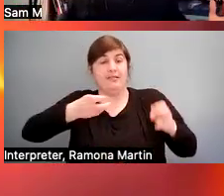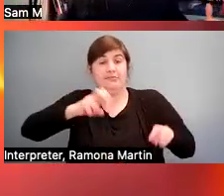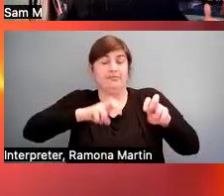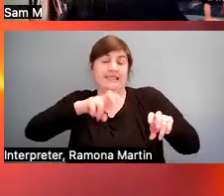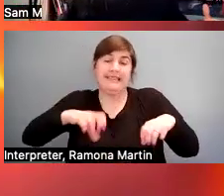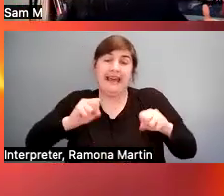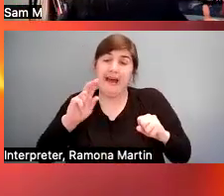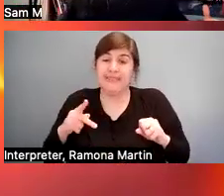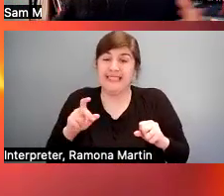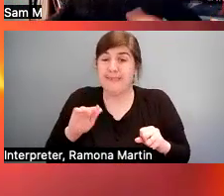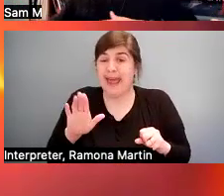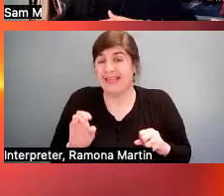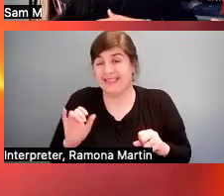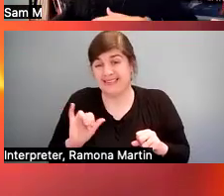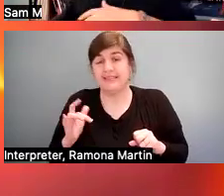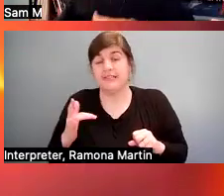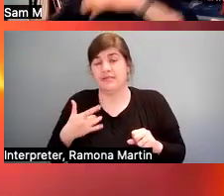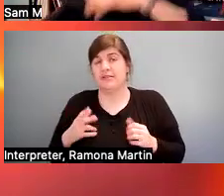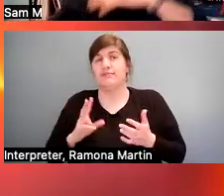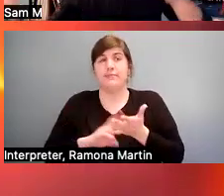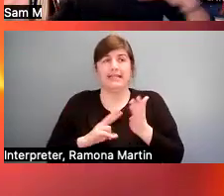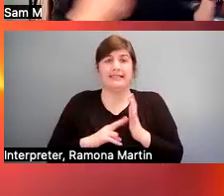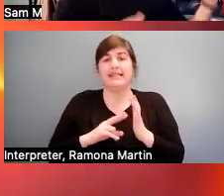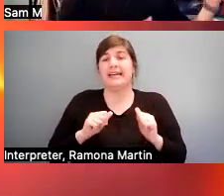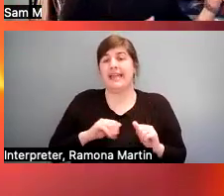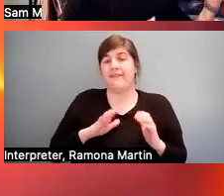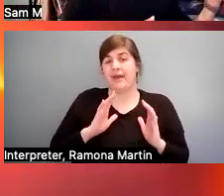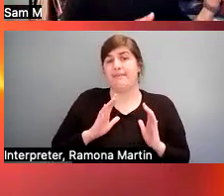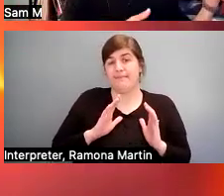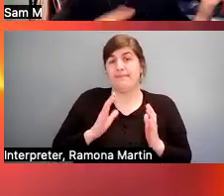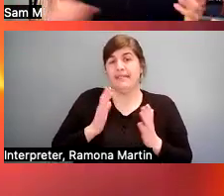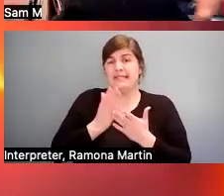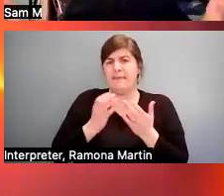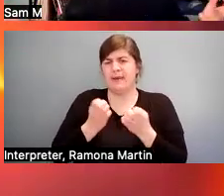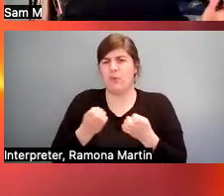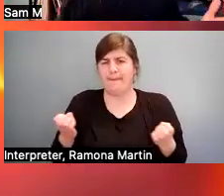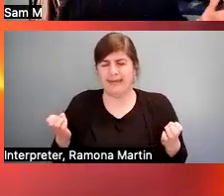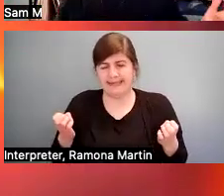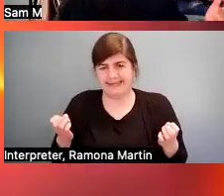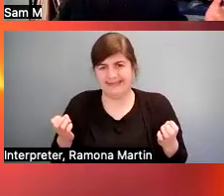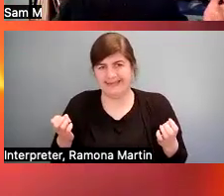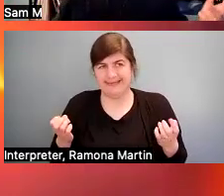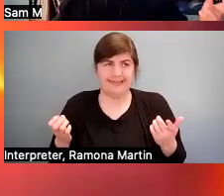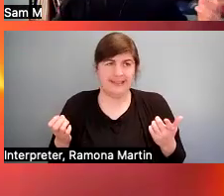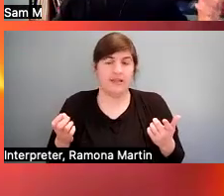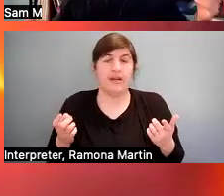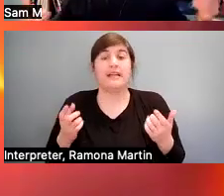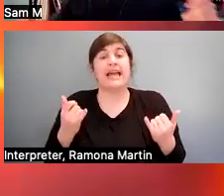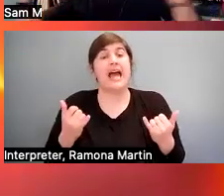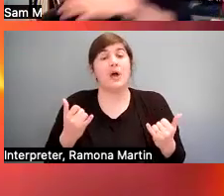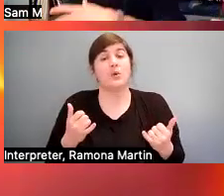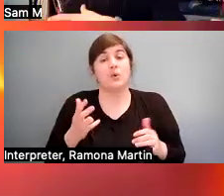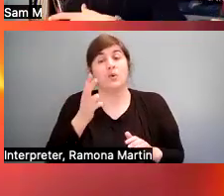space Yeah. for that. And that usually means you have to give up certain pieces of equipment. So nowadays, submersibles are actually